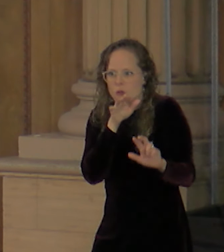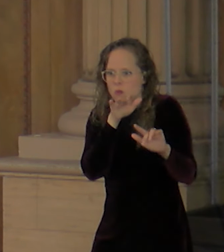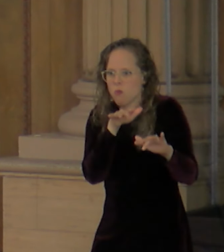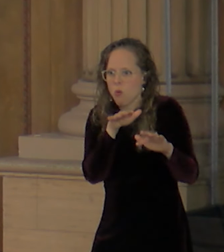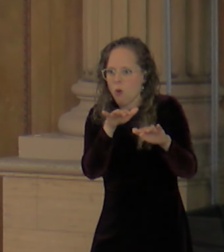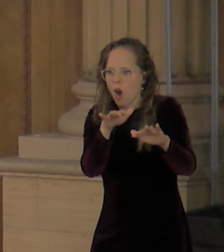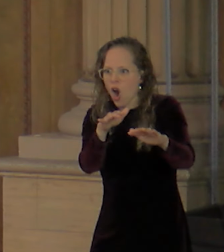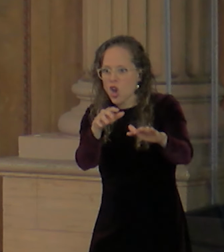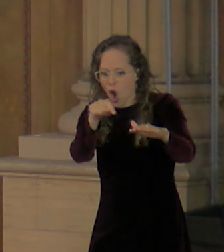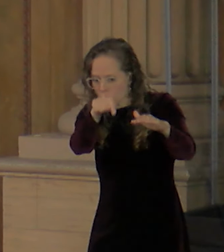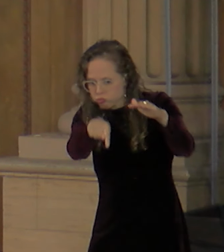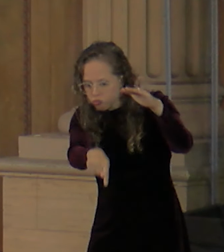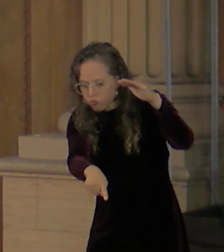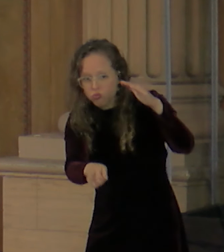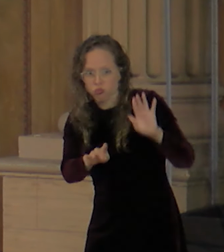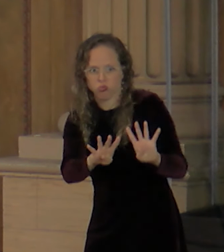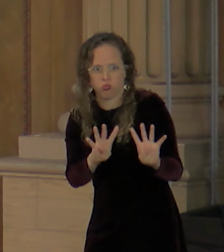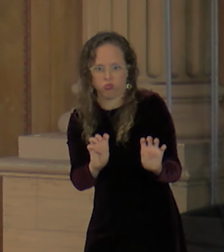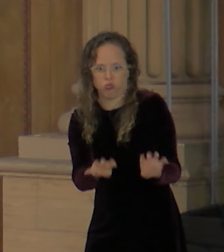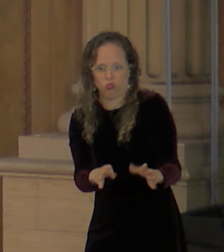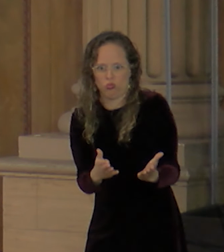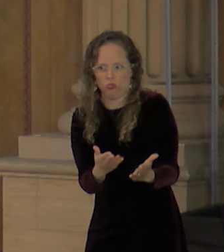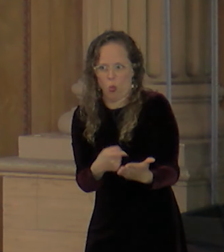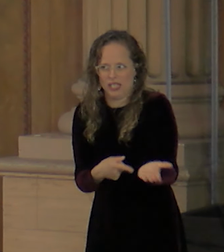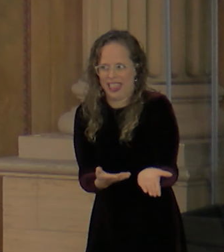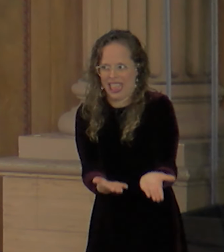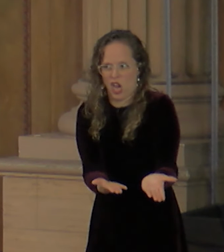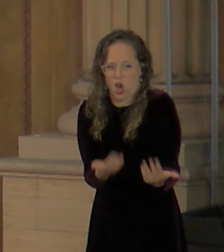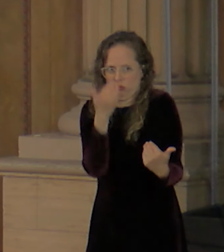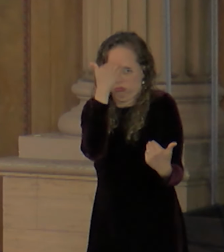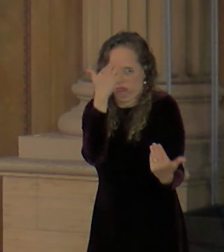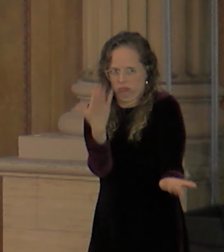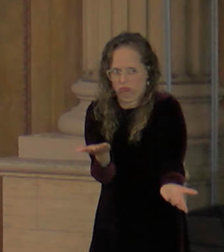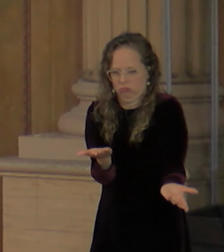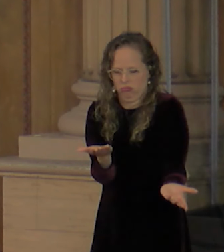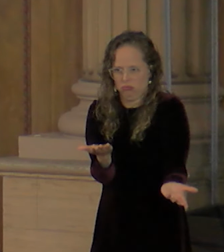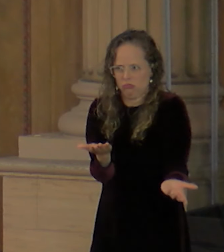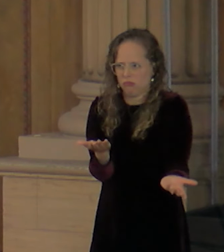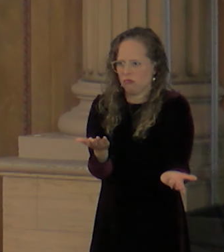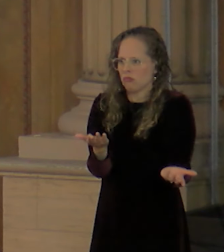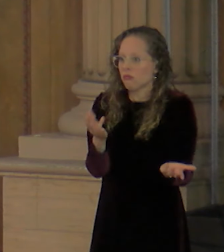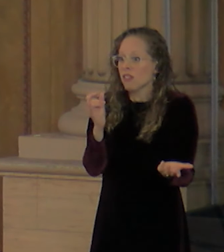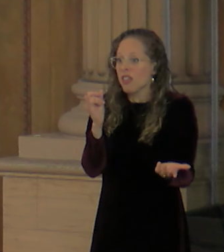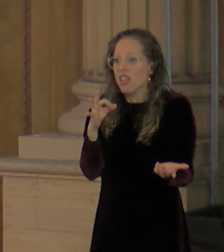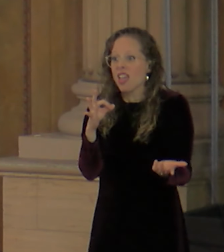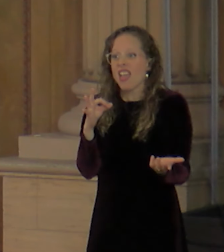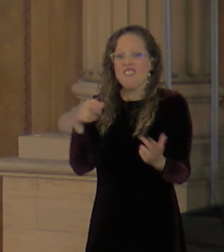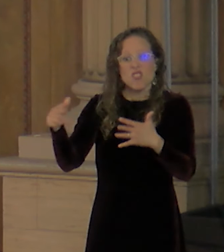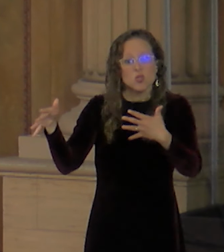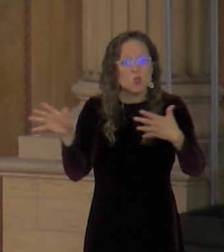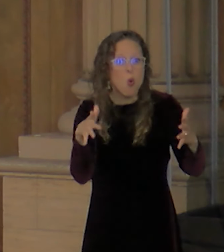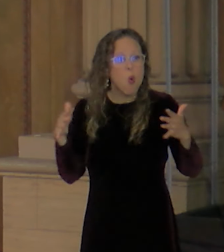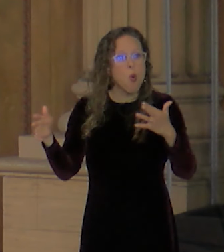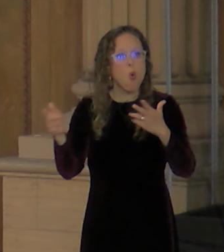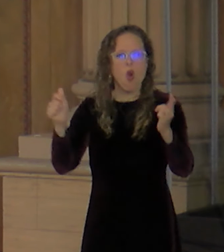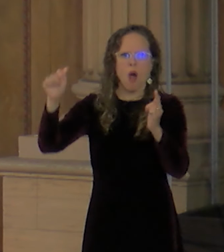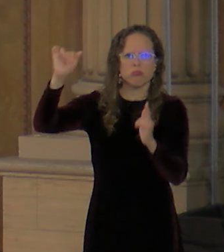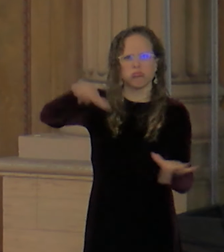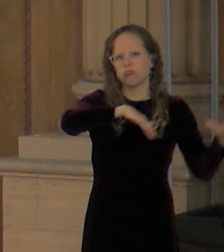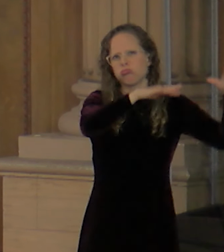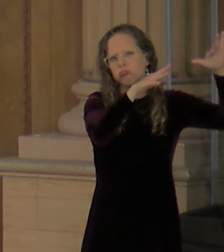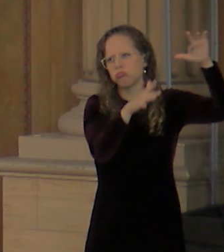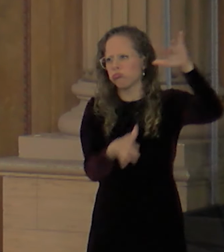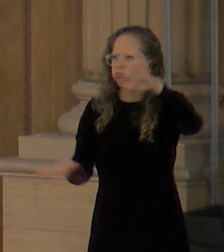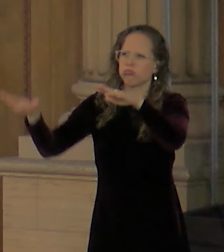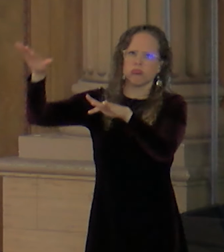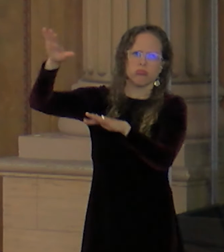seemingly out of nowhere, and they were totally defenseless against it. Huge waves would rise up, they'd crash against their boats, none of it could be